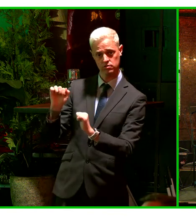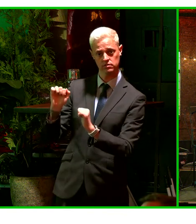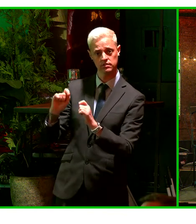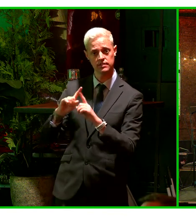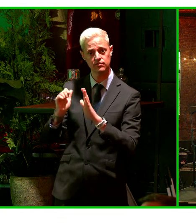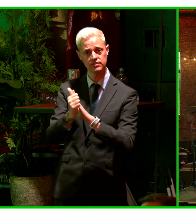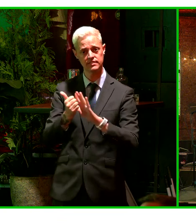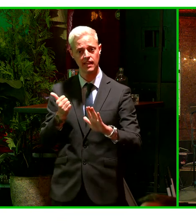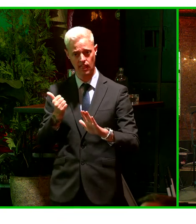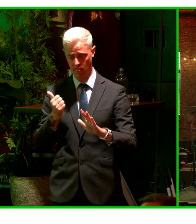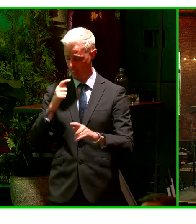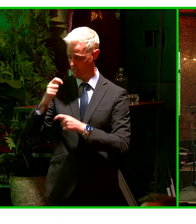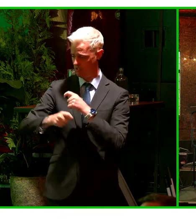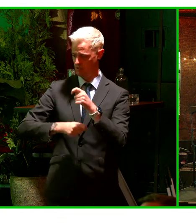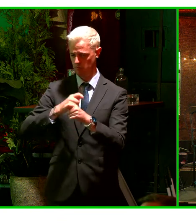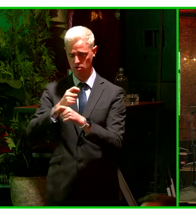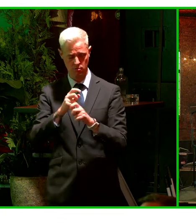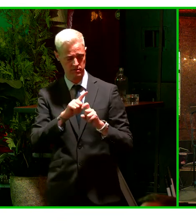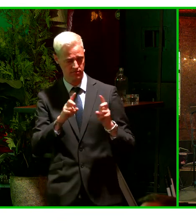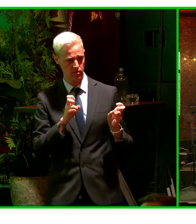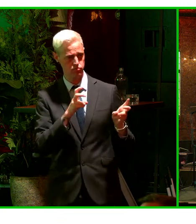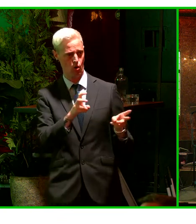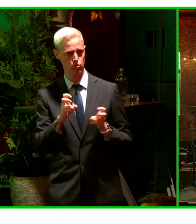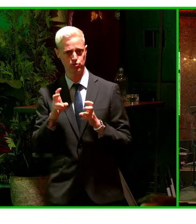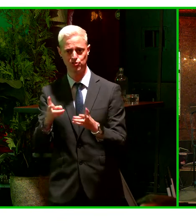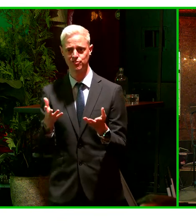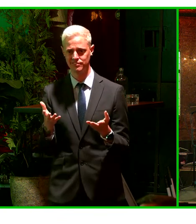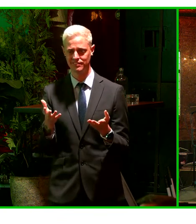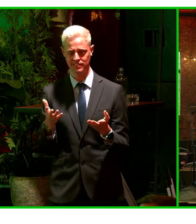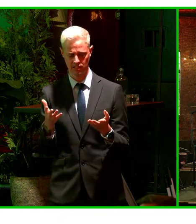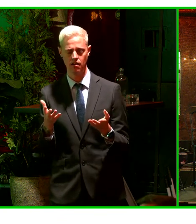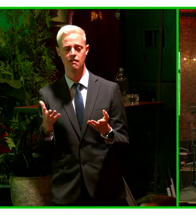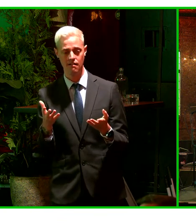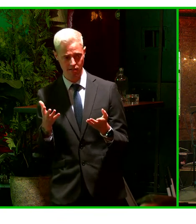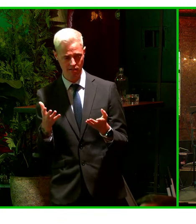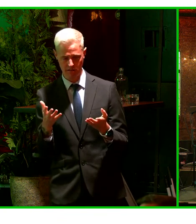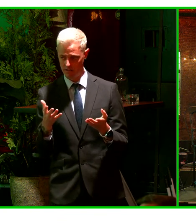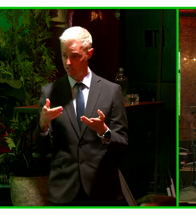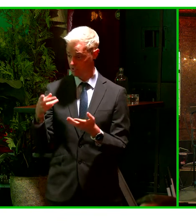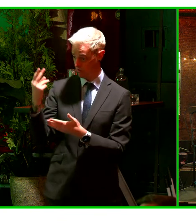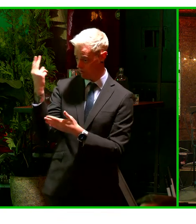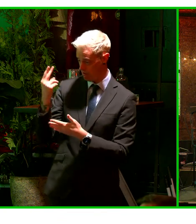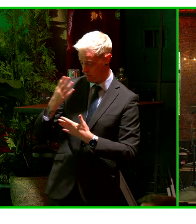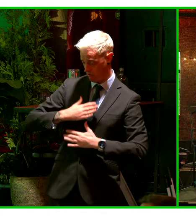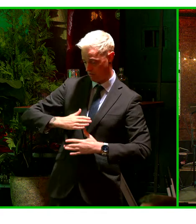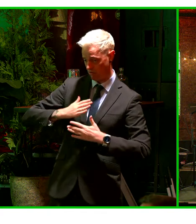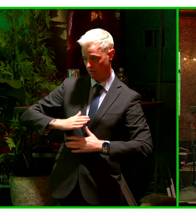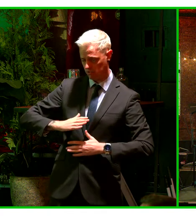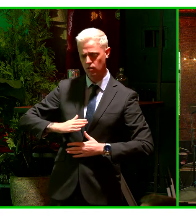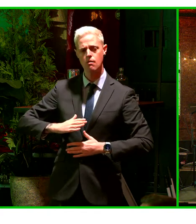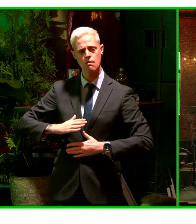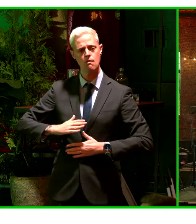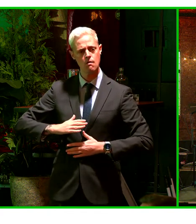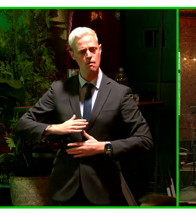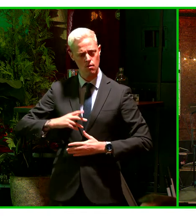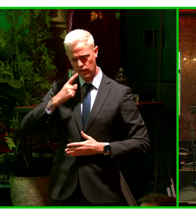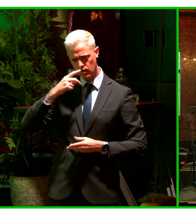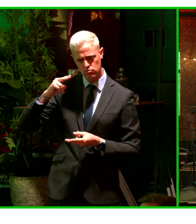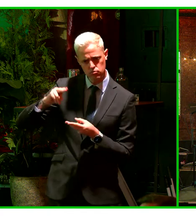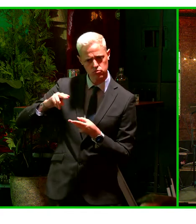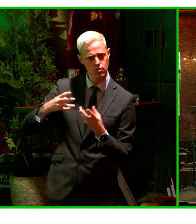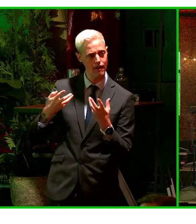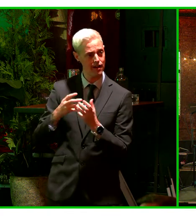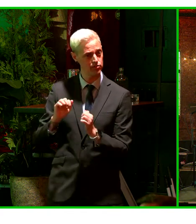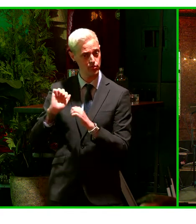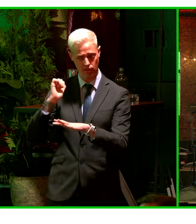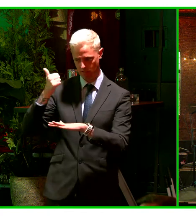skill sets, a creative approach, and understanding the industries that can influence behavior, but setting different aspirations through that. So a lot